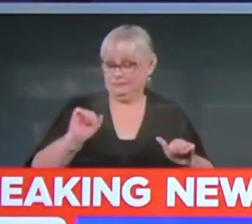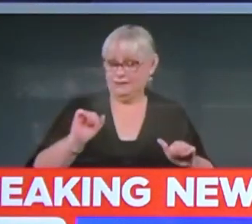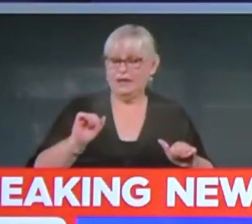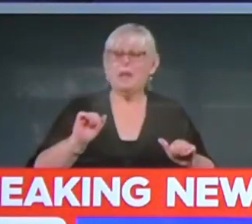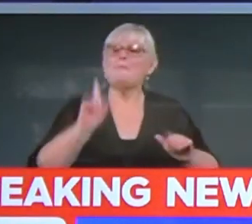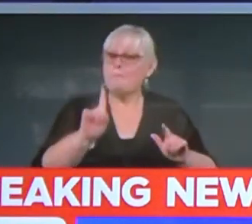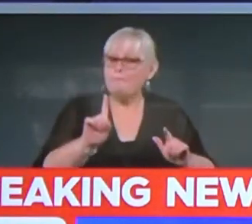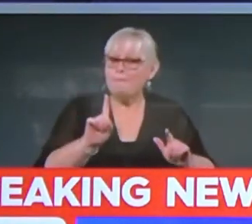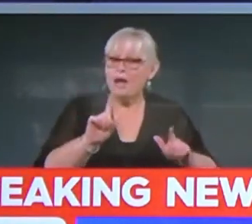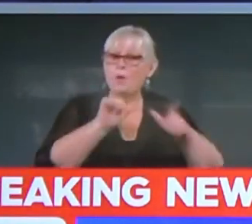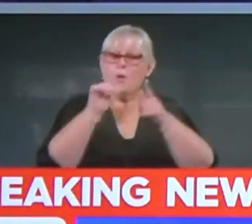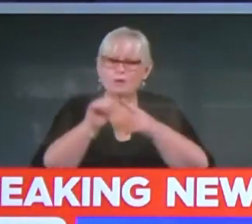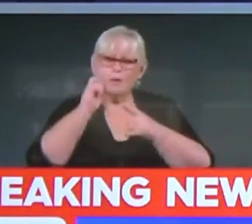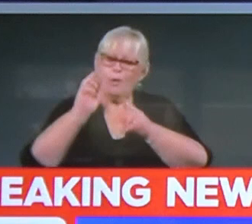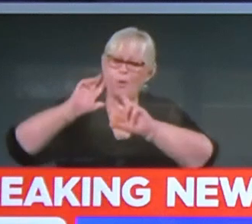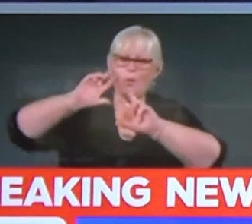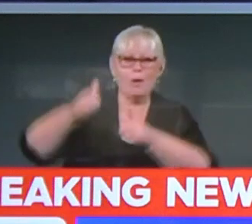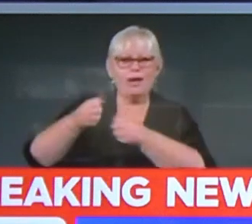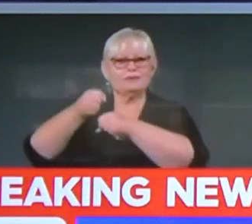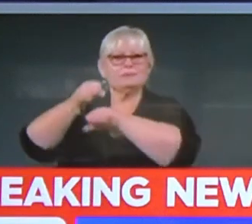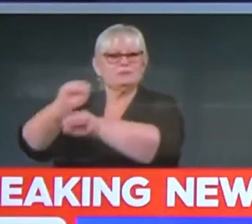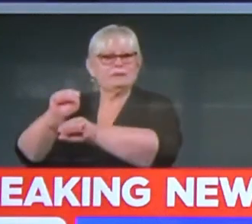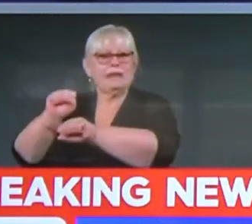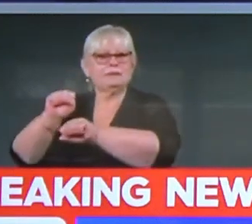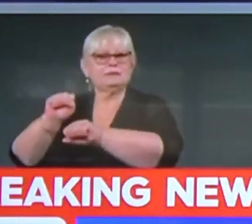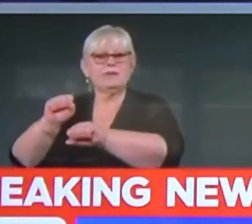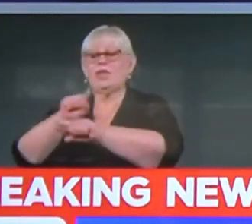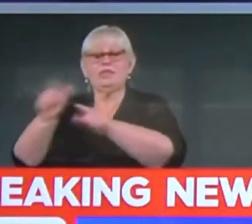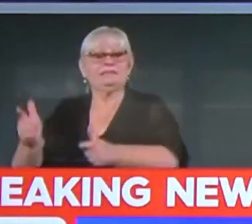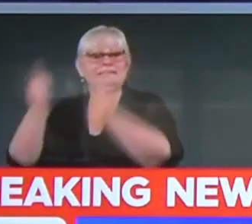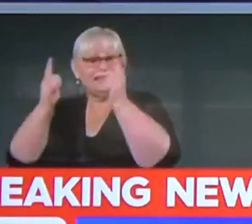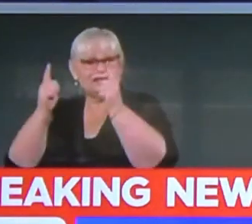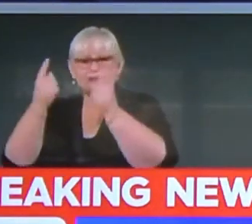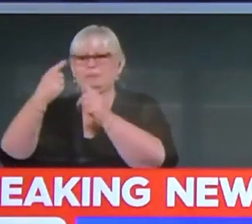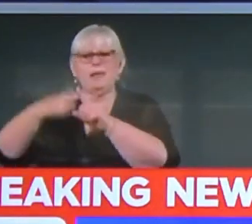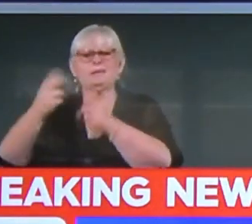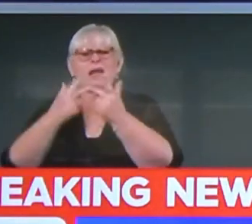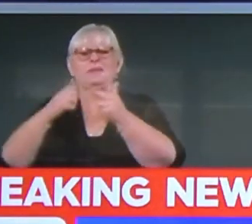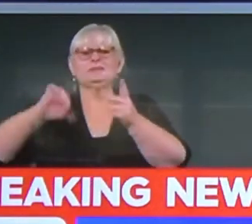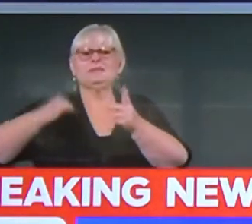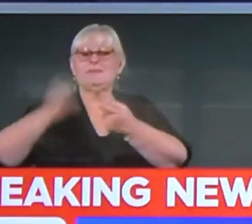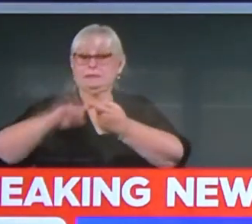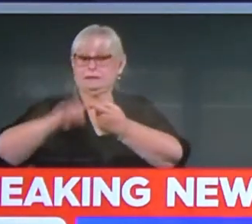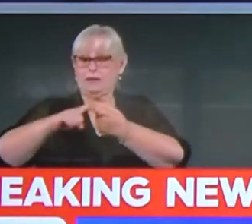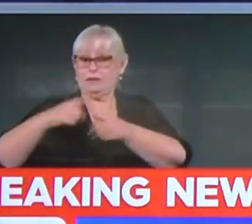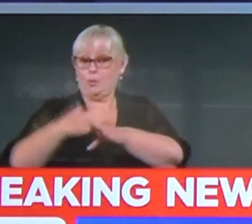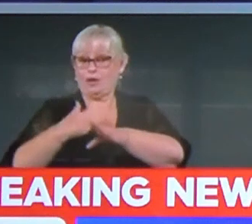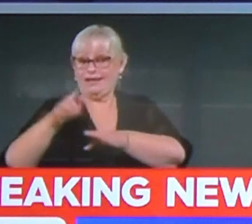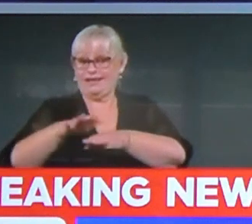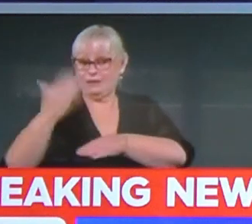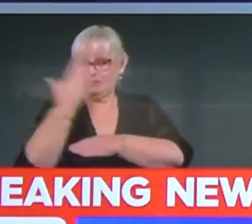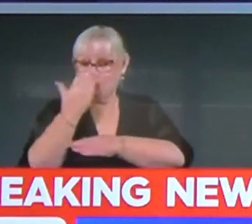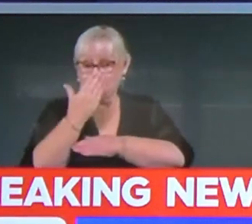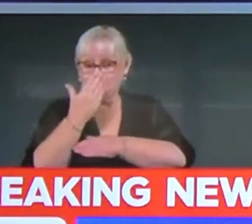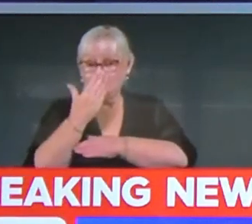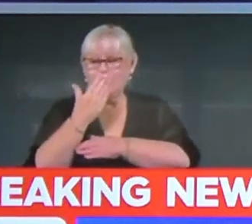that also will protect those teachers and other staff who are working in schools, and to